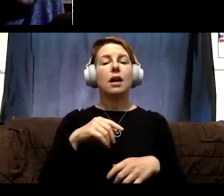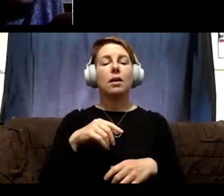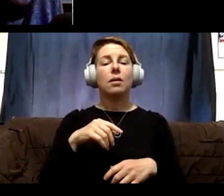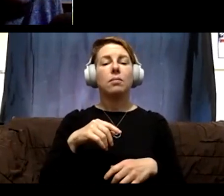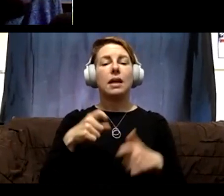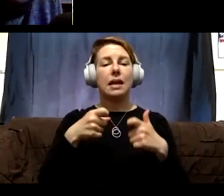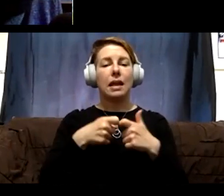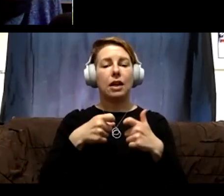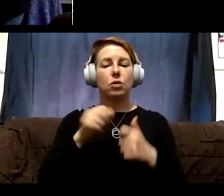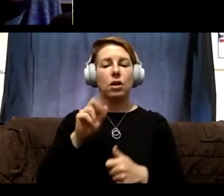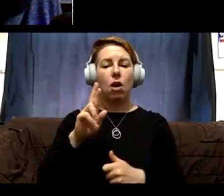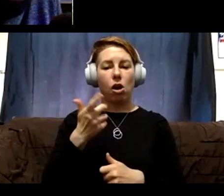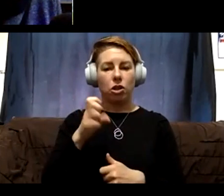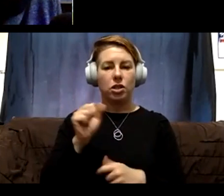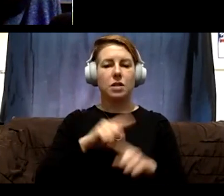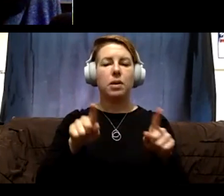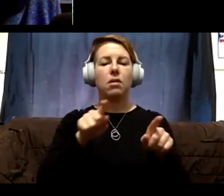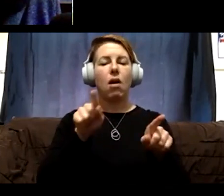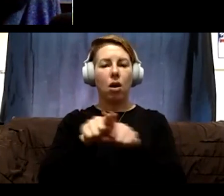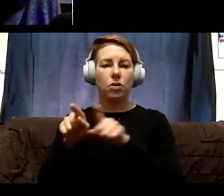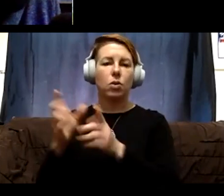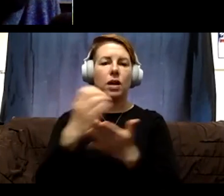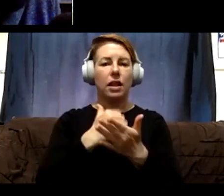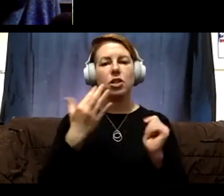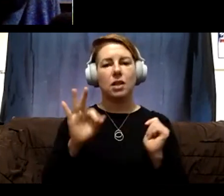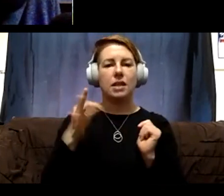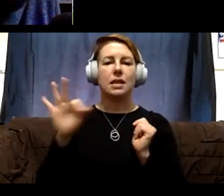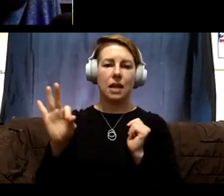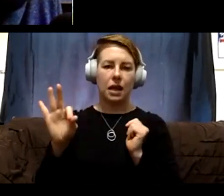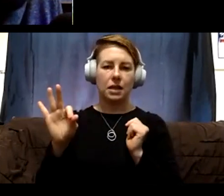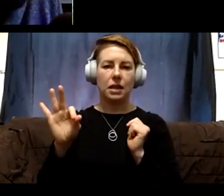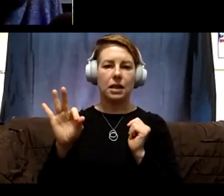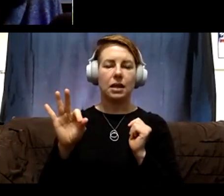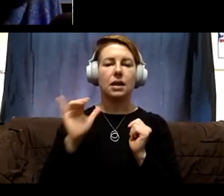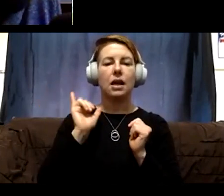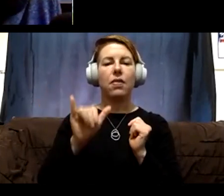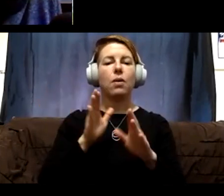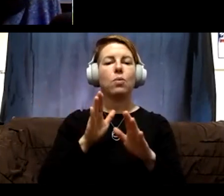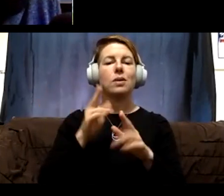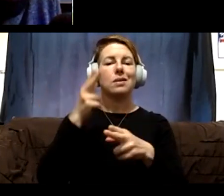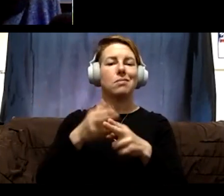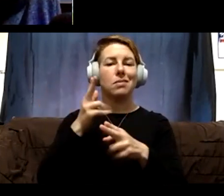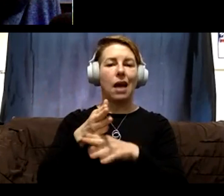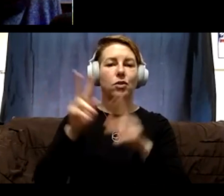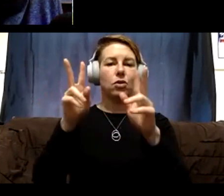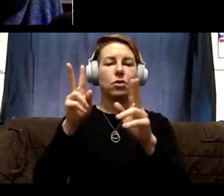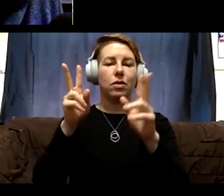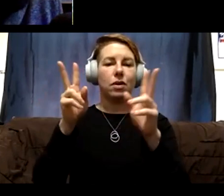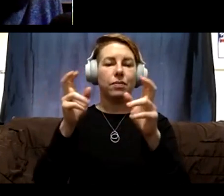1919, which I believe is titled after the year in which there was a race riot in Chicago.